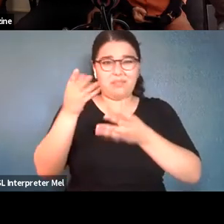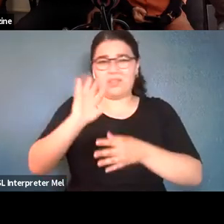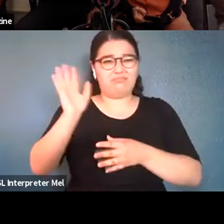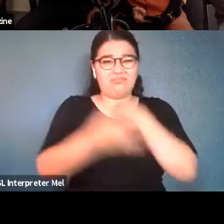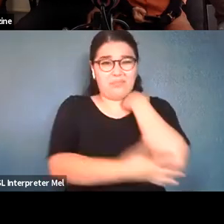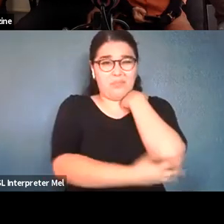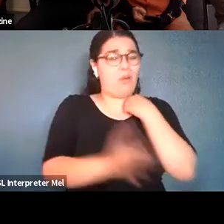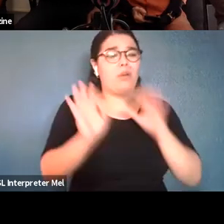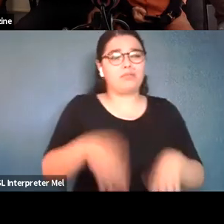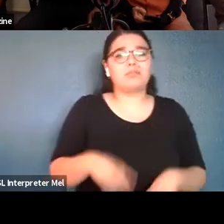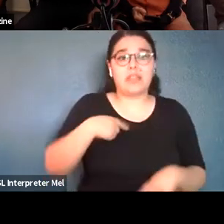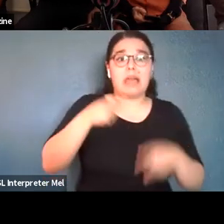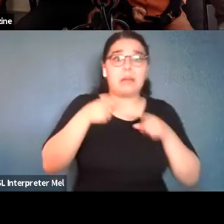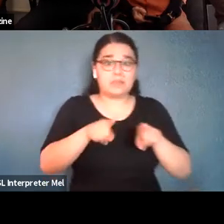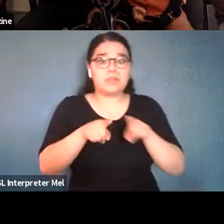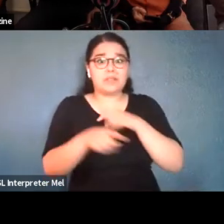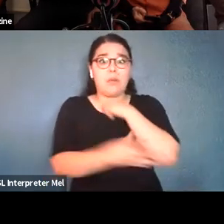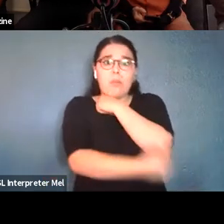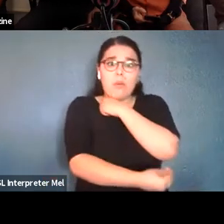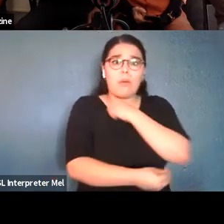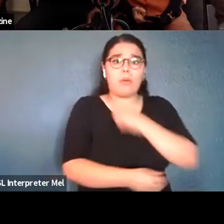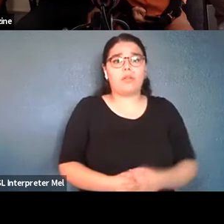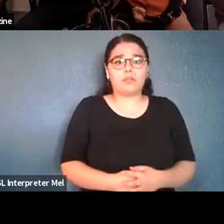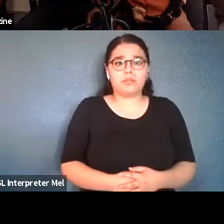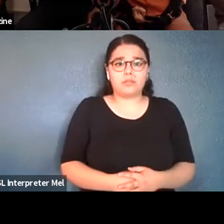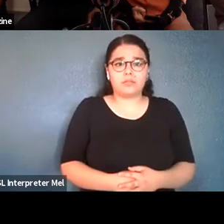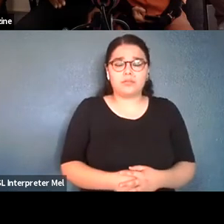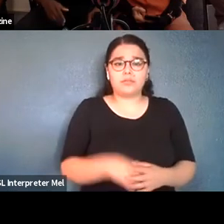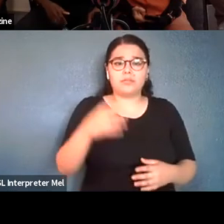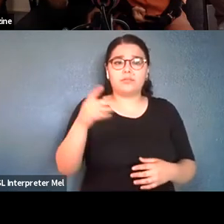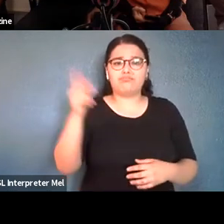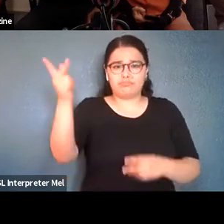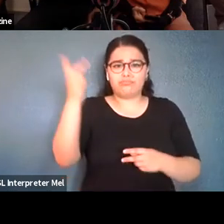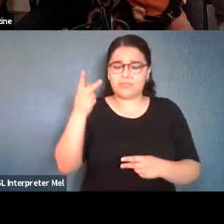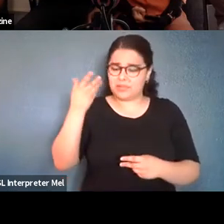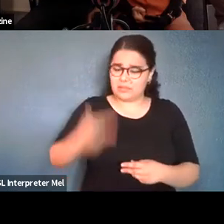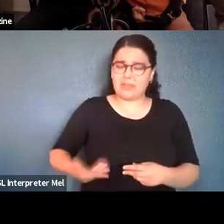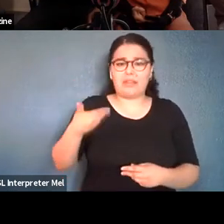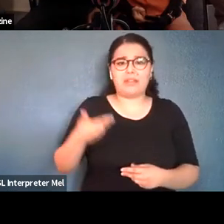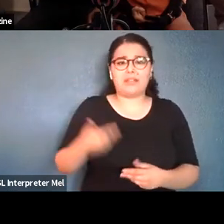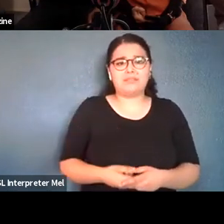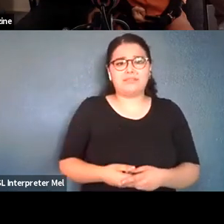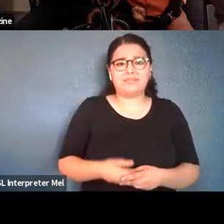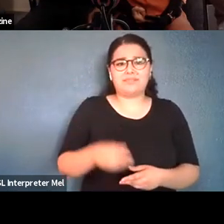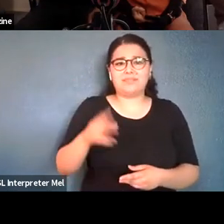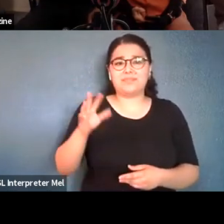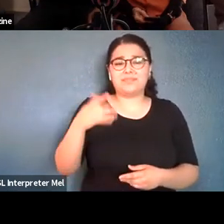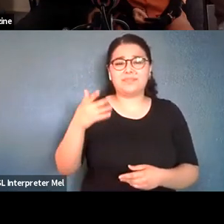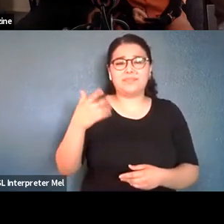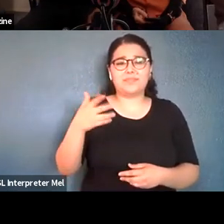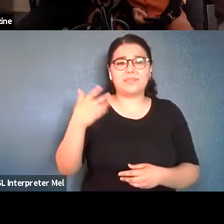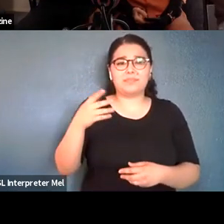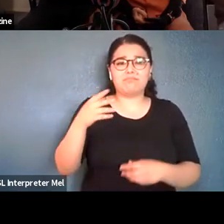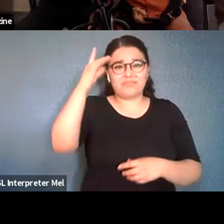I'm still among the Pope. Count my head, I'm on the broke on this block. You see me, D. Allen, Deep East Oakland,